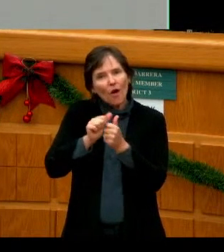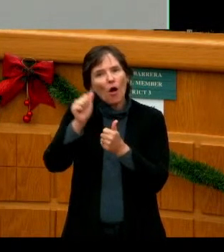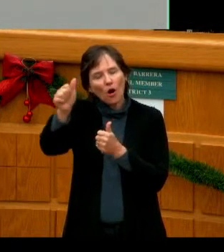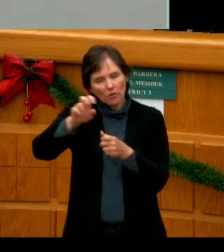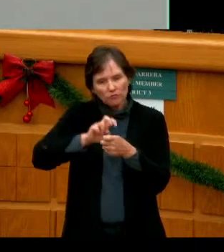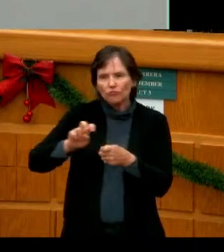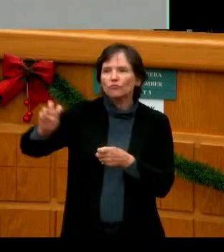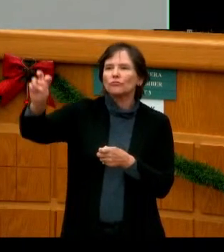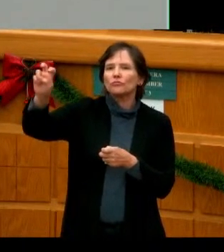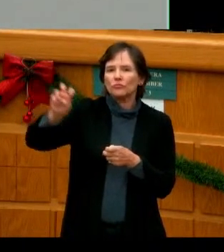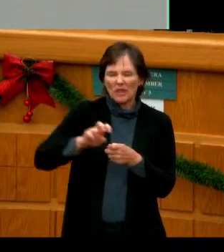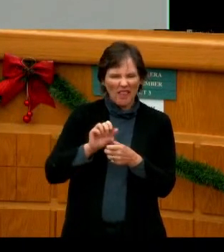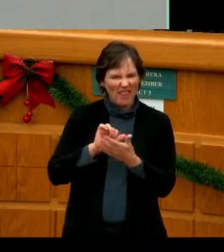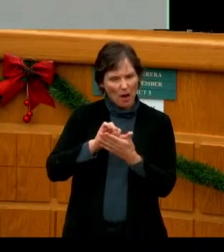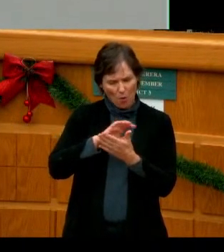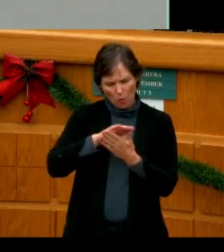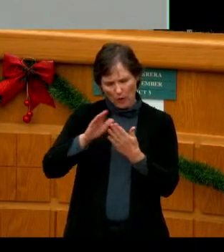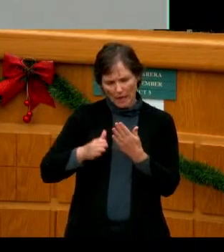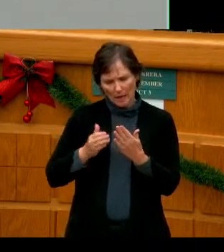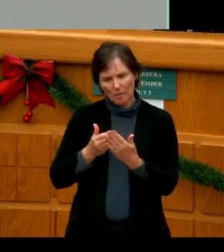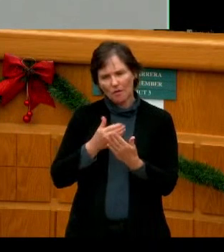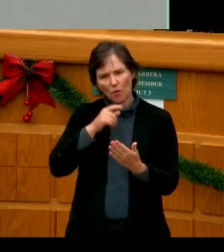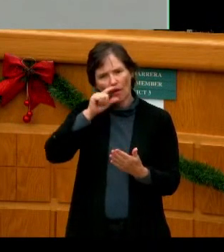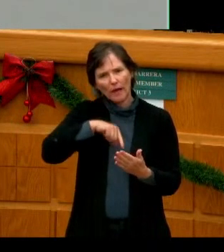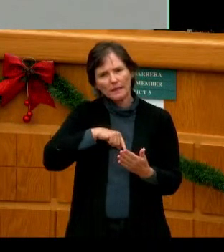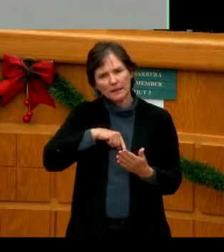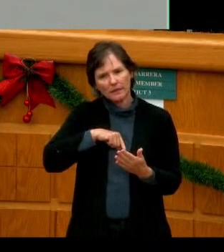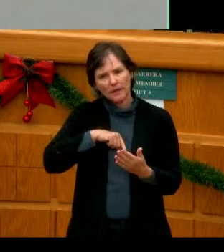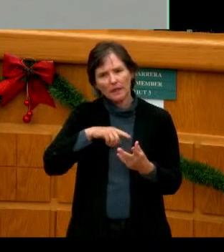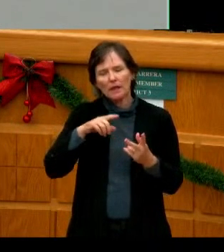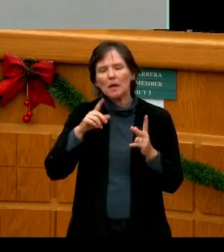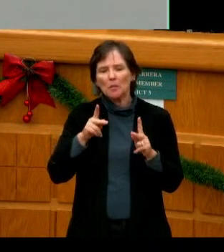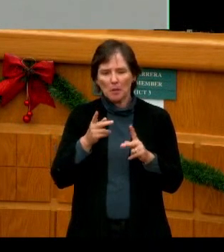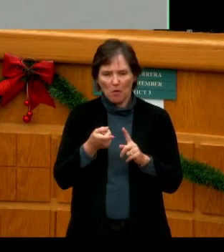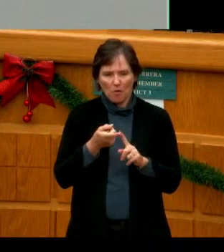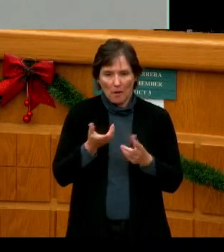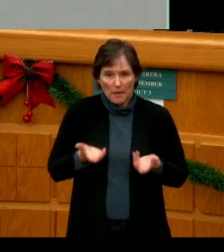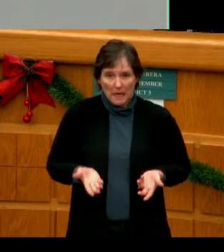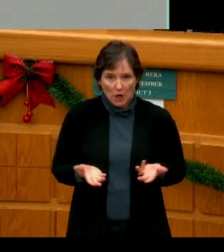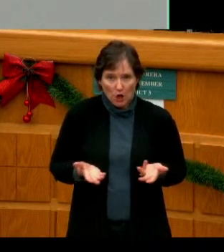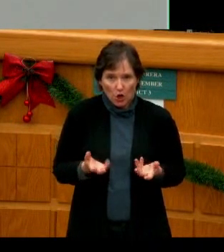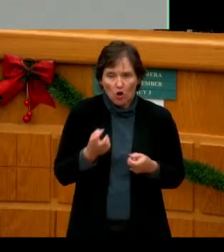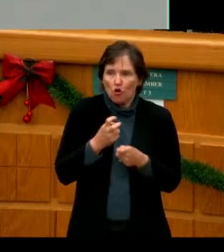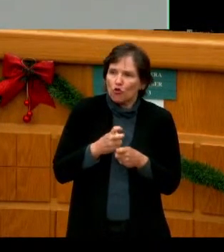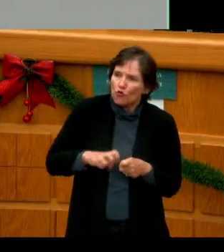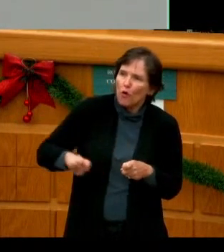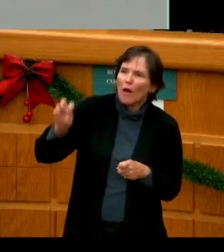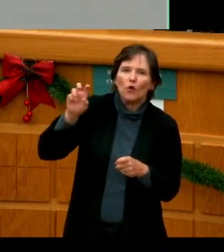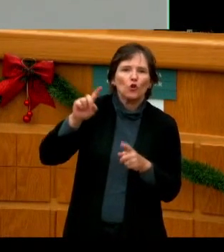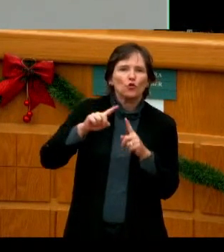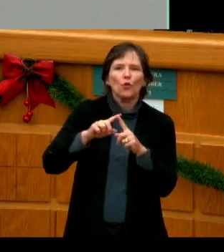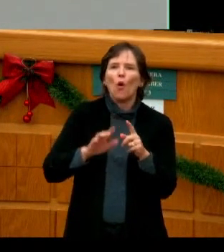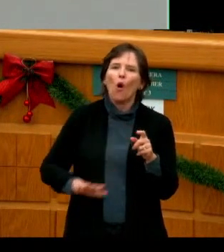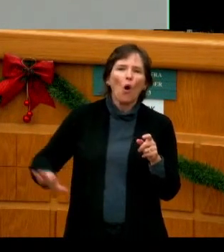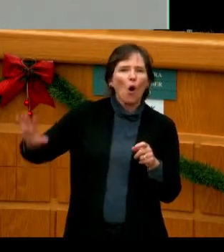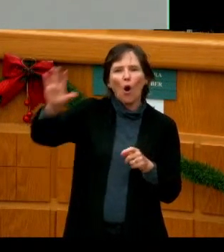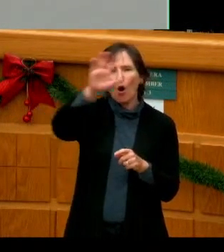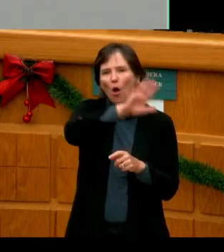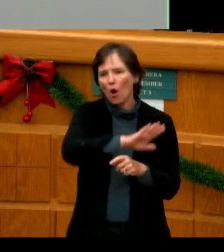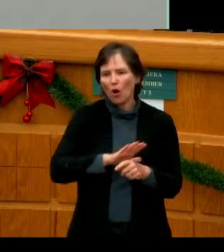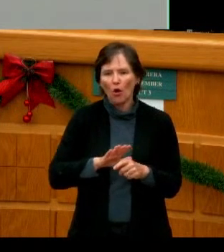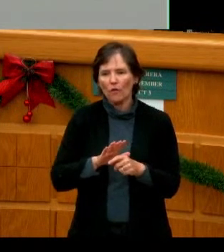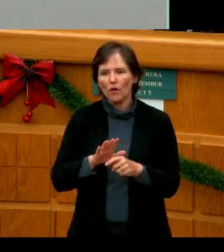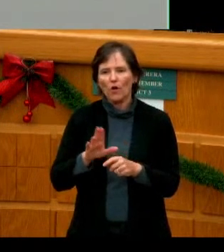that people from the coastal bend traveled, and this is the weekend before Thanksgiving, they traveled to almost every corner of the